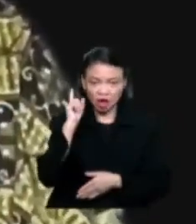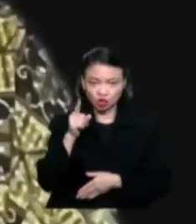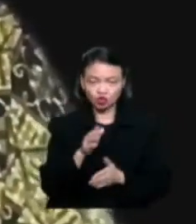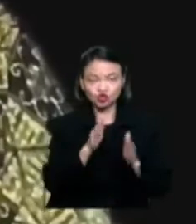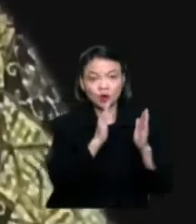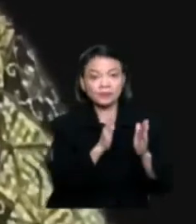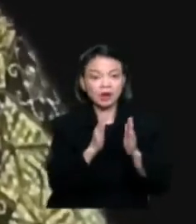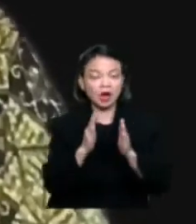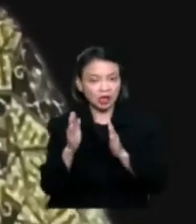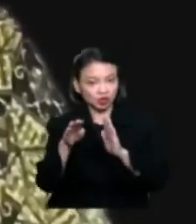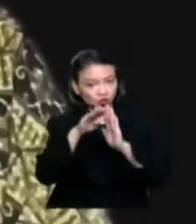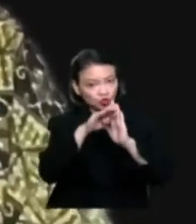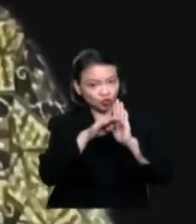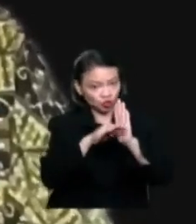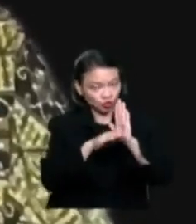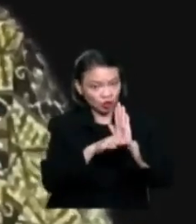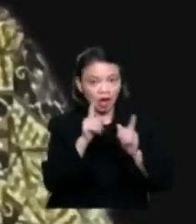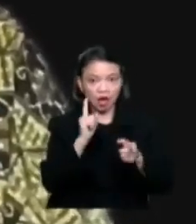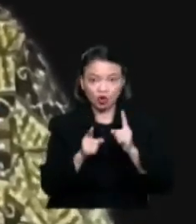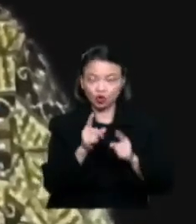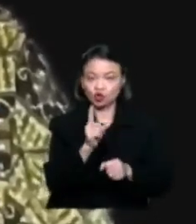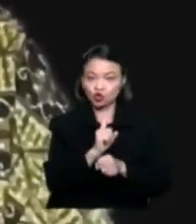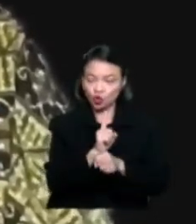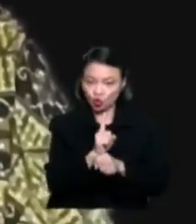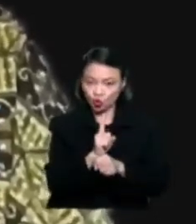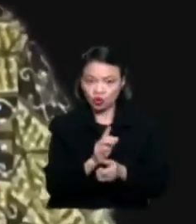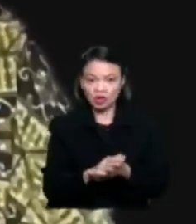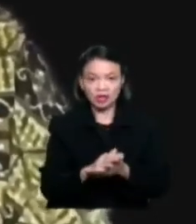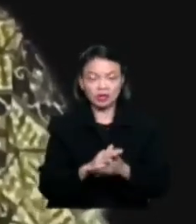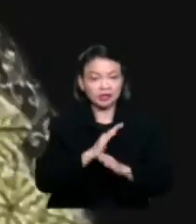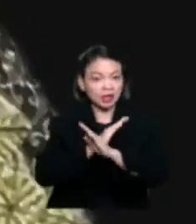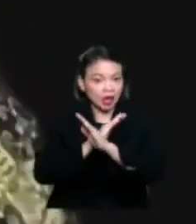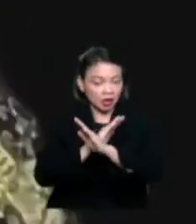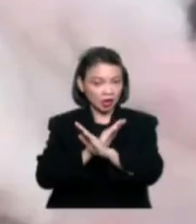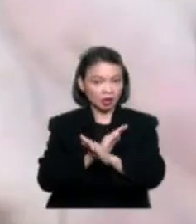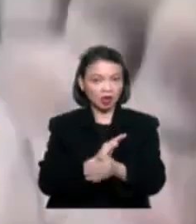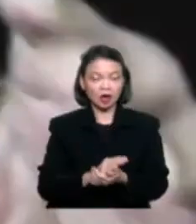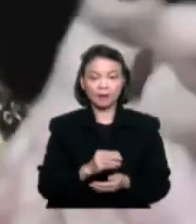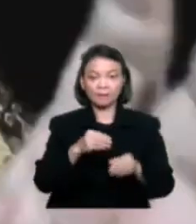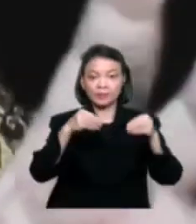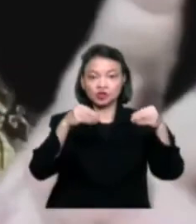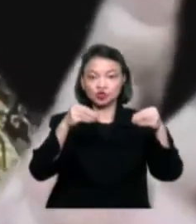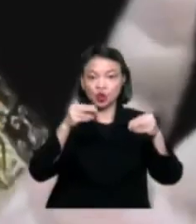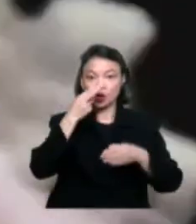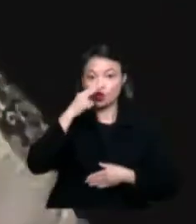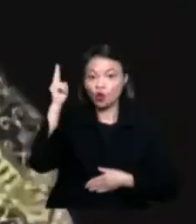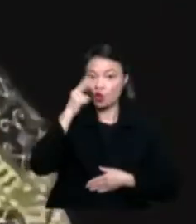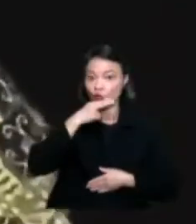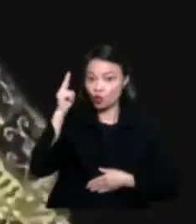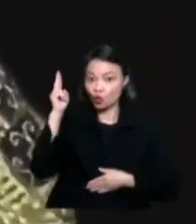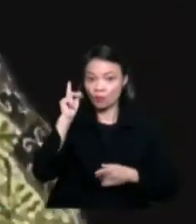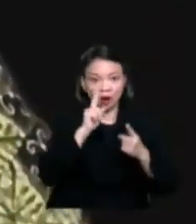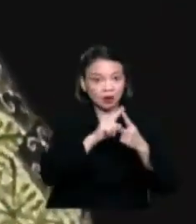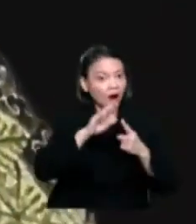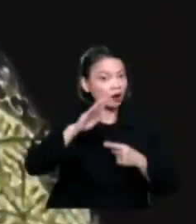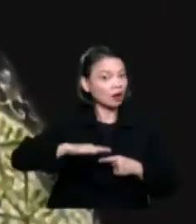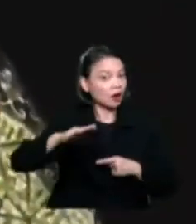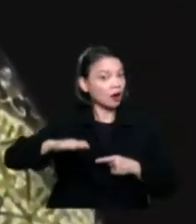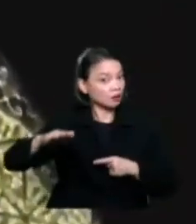tobacco. I mean, it means that only tobacco in the big mart, not in the small